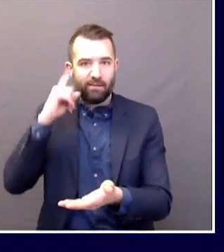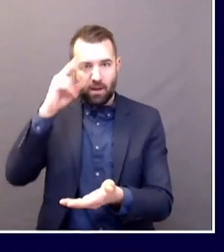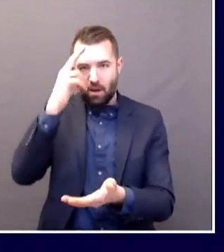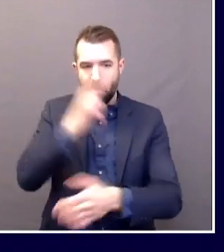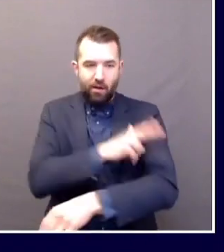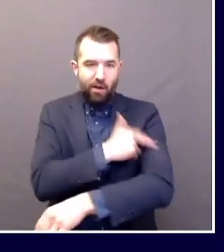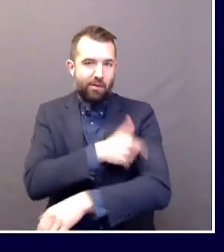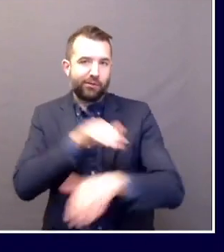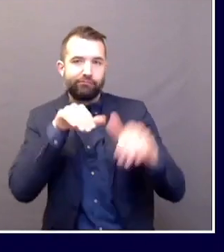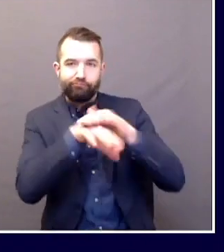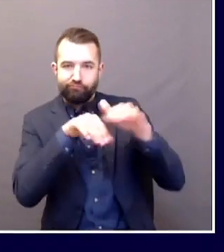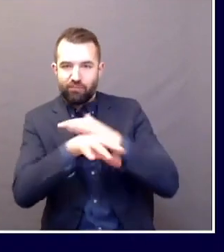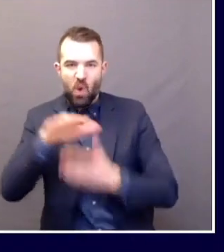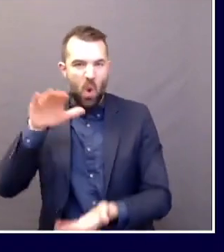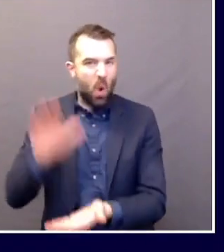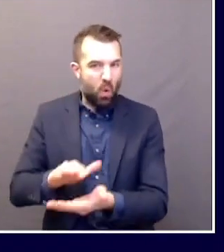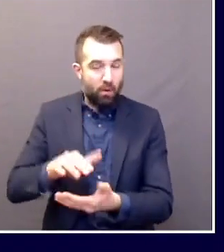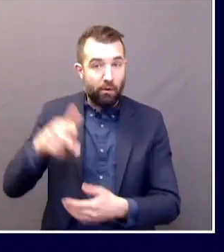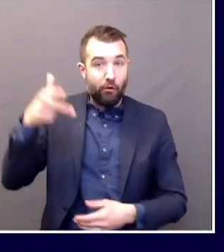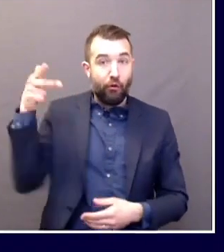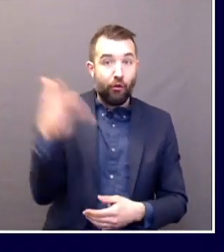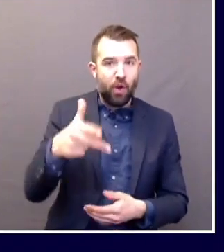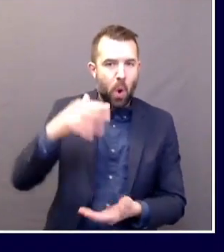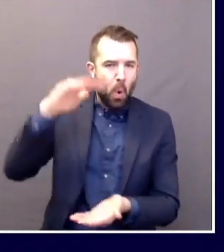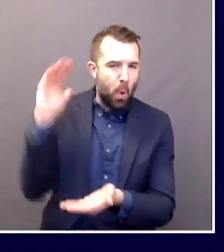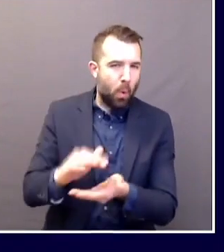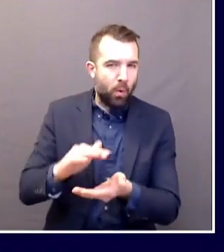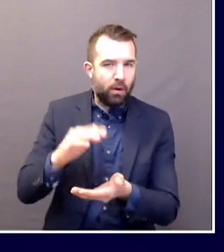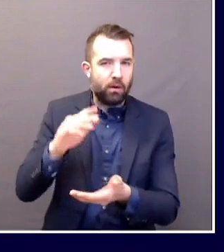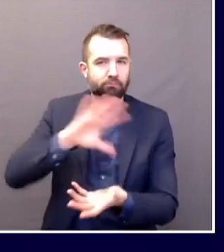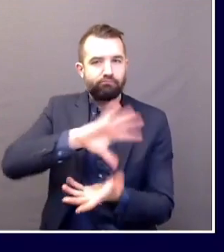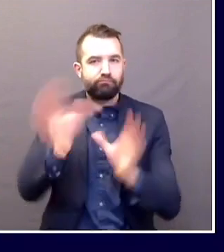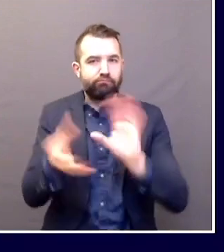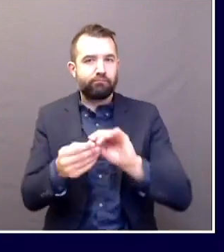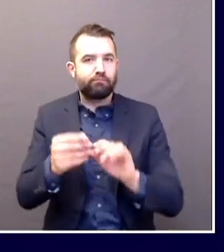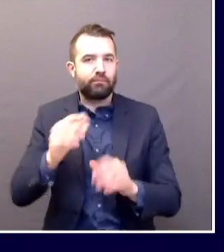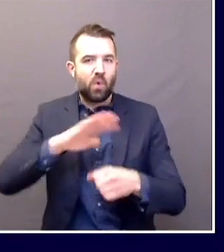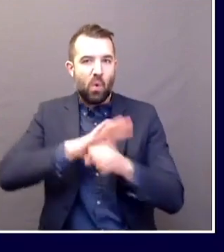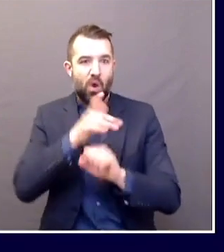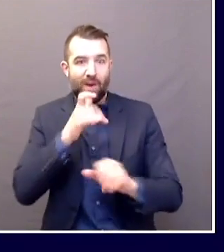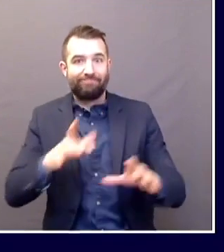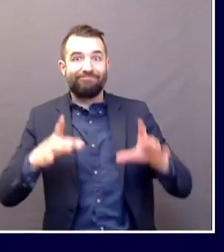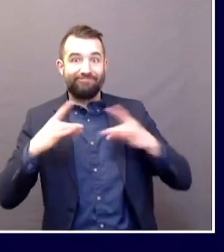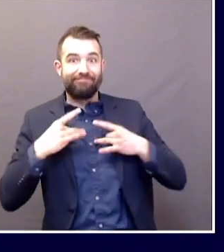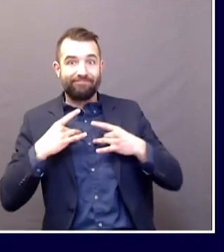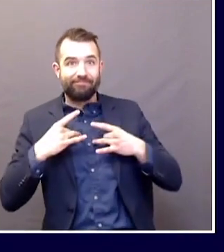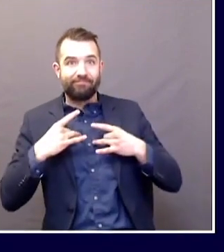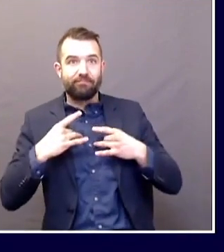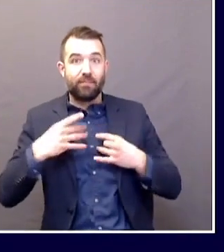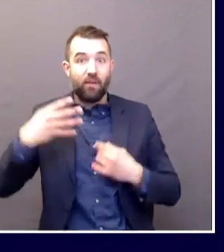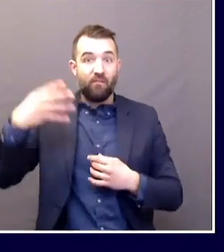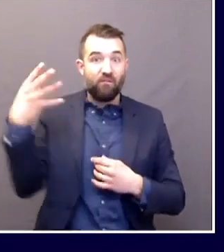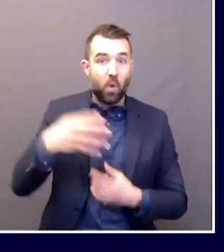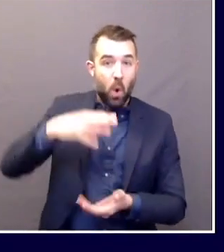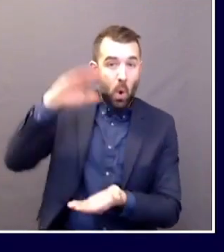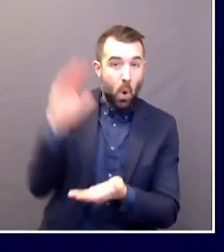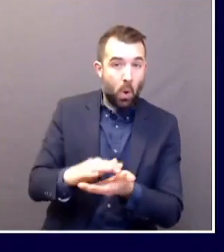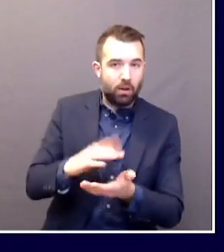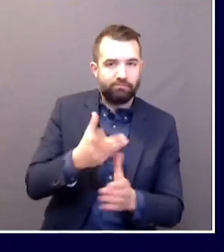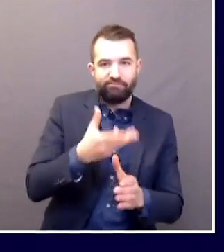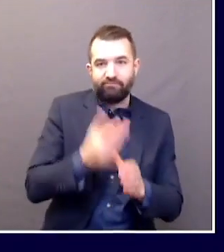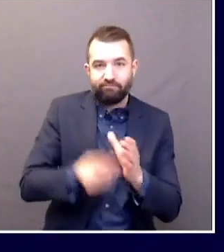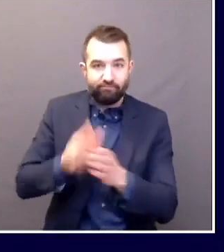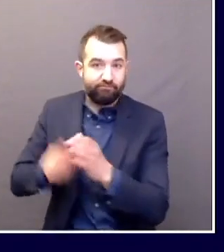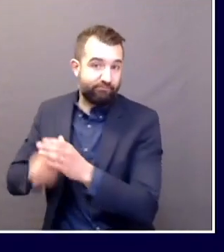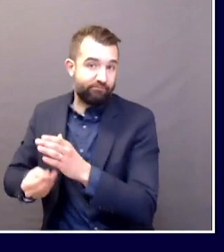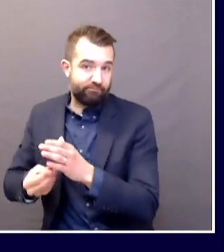fourth lowest in the number of cases from COVID-19. We want to keep it that way. We want to have those good case numbers.